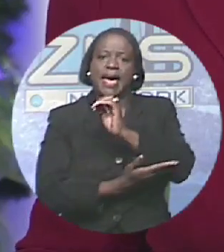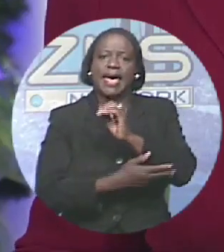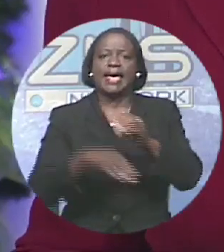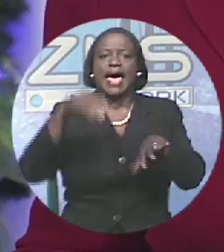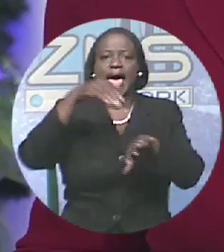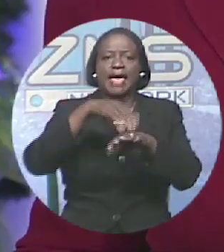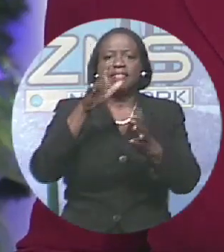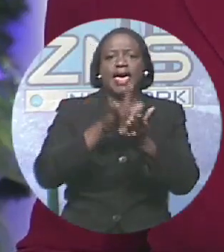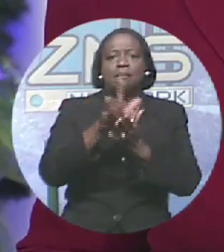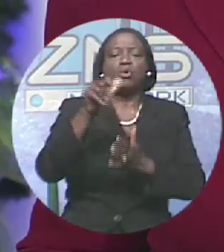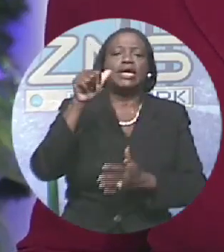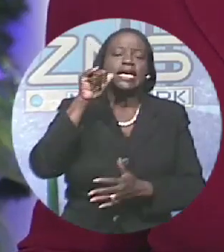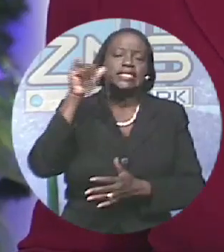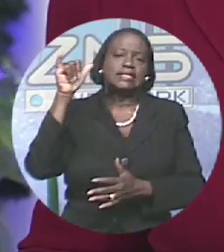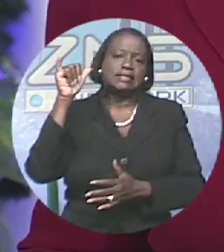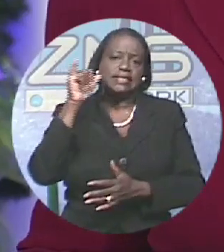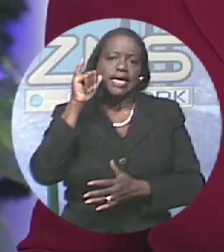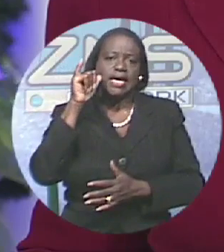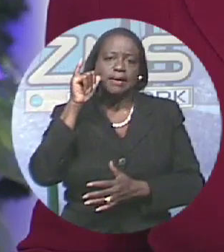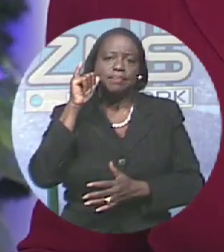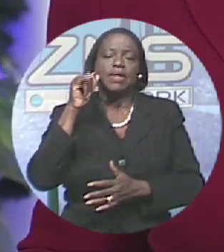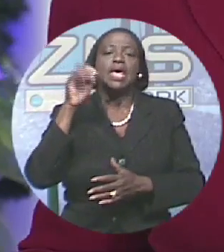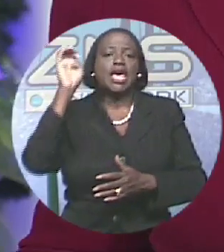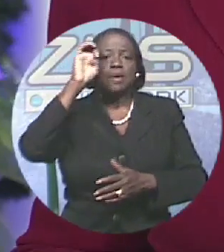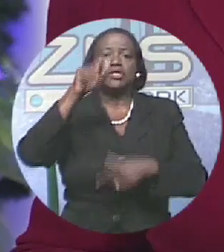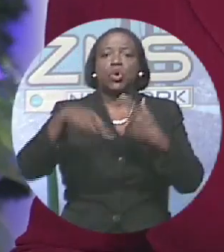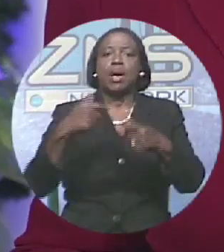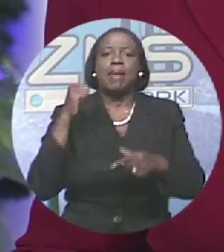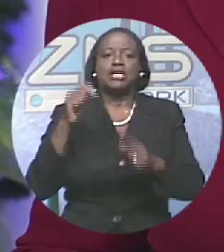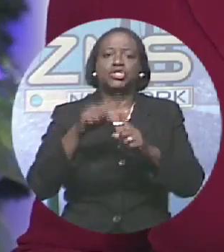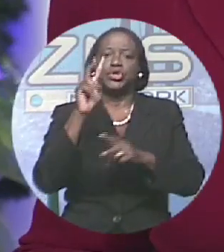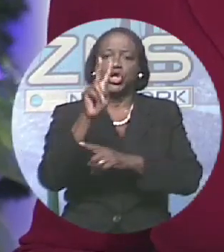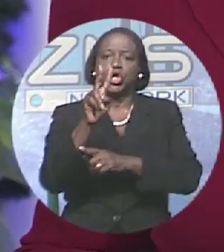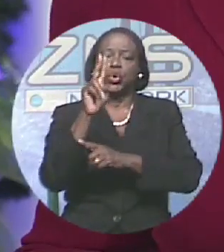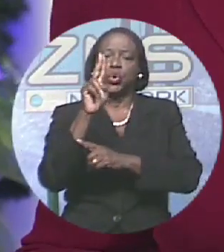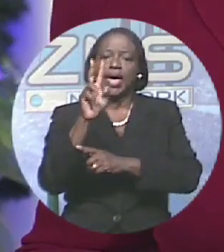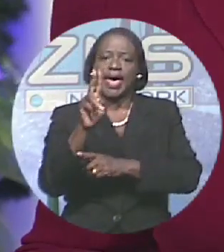yesterday. Police say he was returning to the United States when a